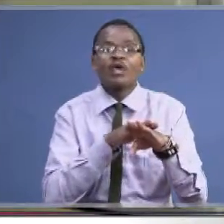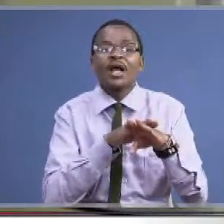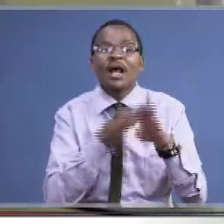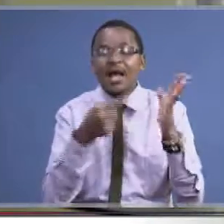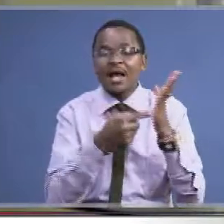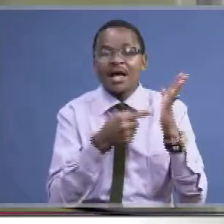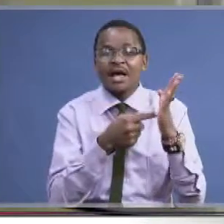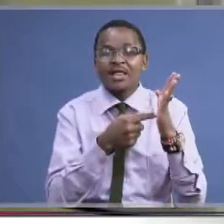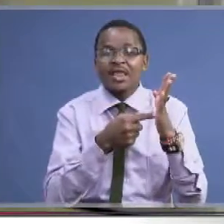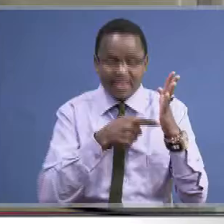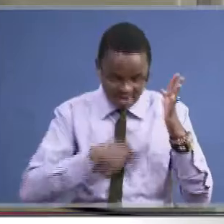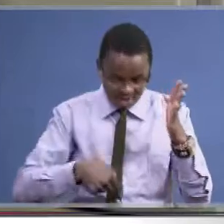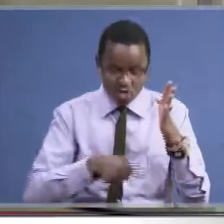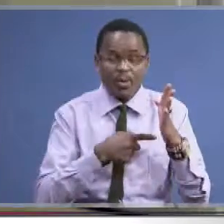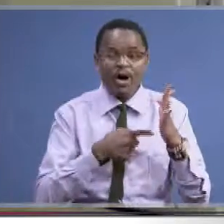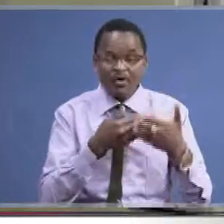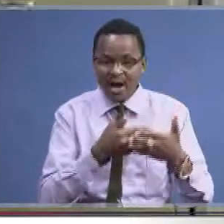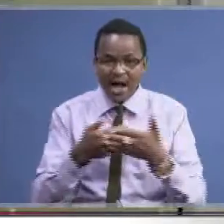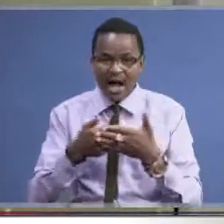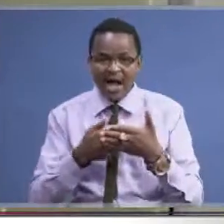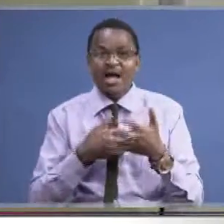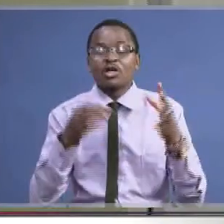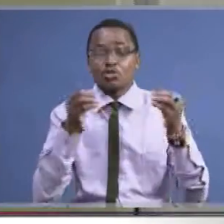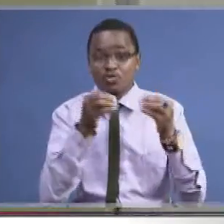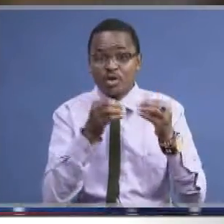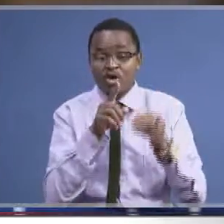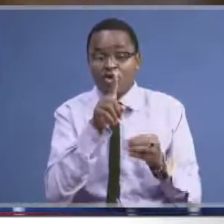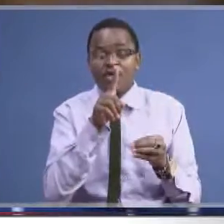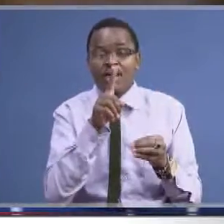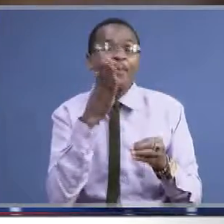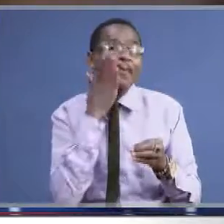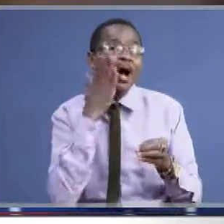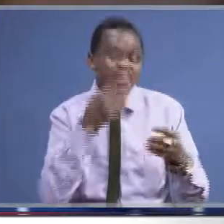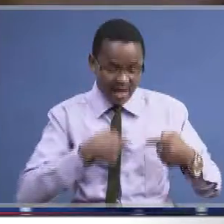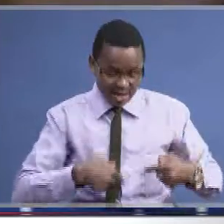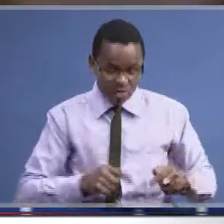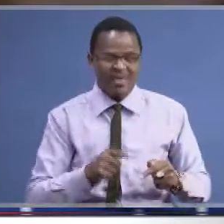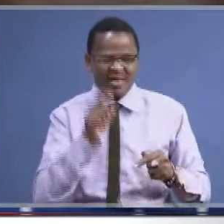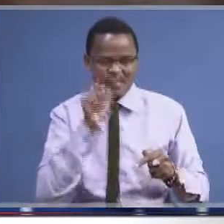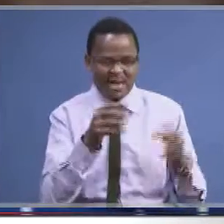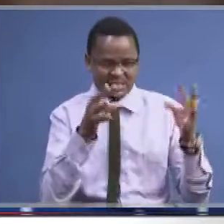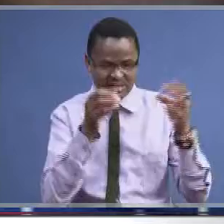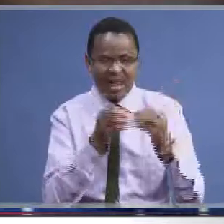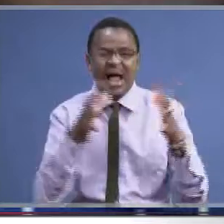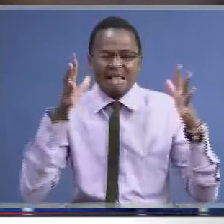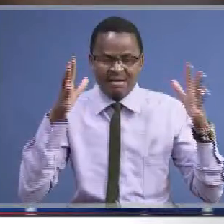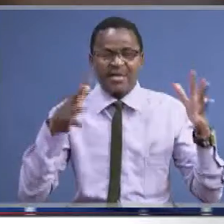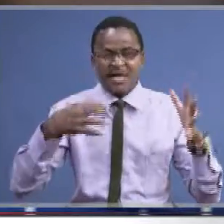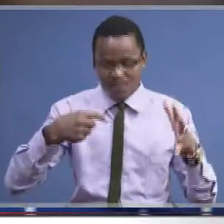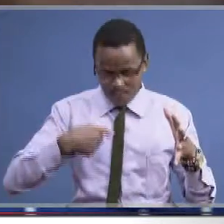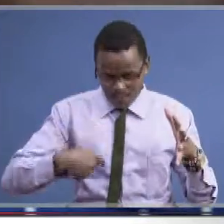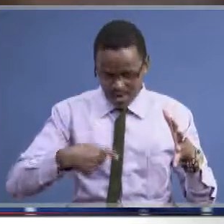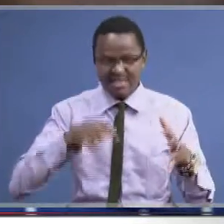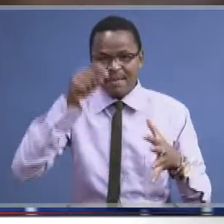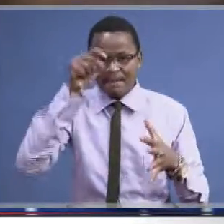technique, the stomach of the baby has to meet with the stomach of the mother. And so even if the mother has big breasts or the mother has small breasts,